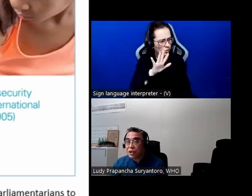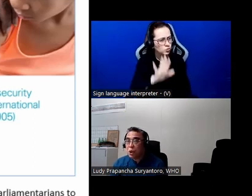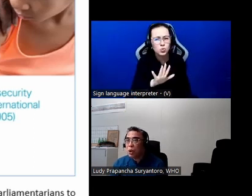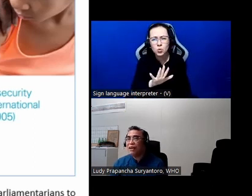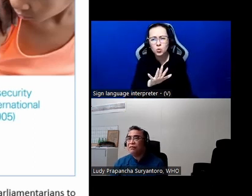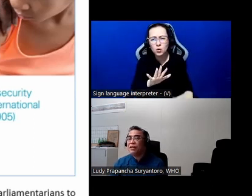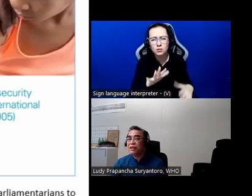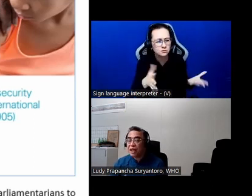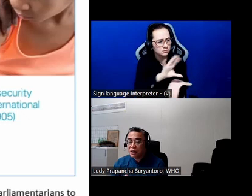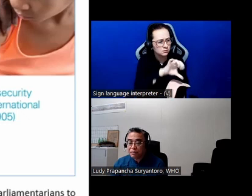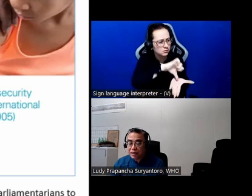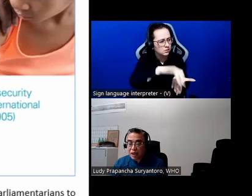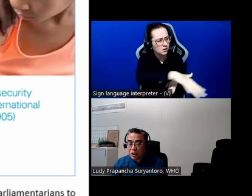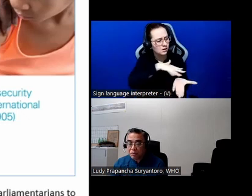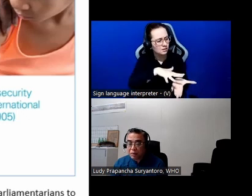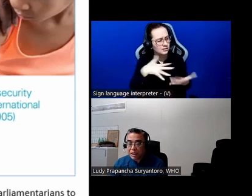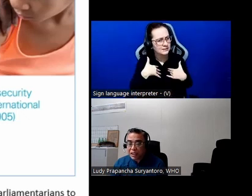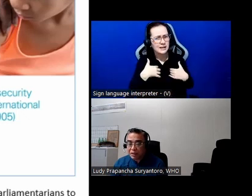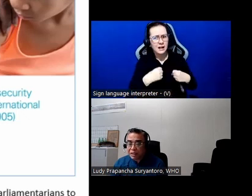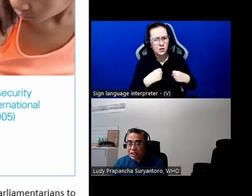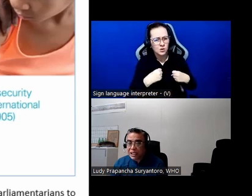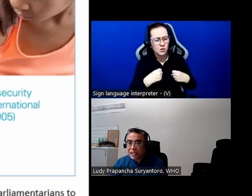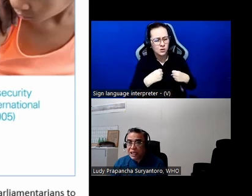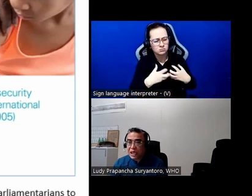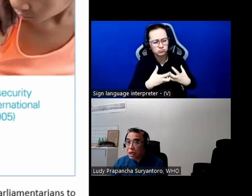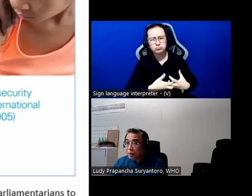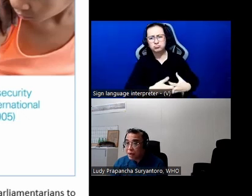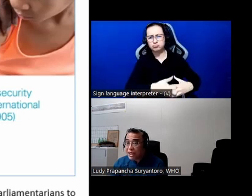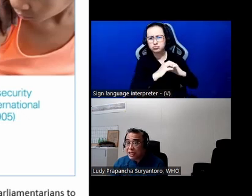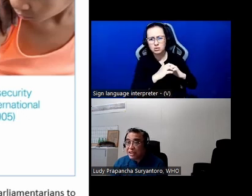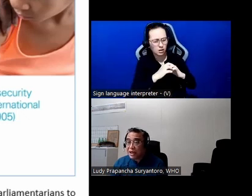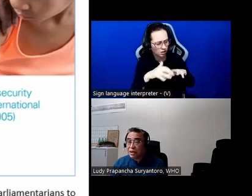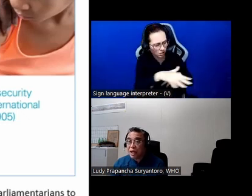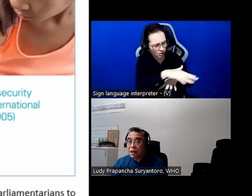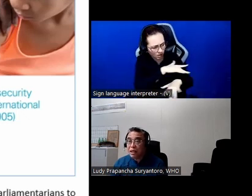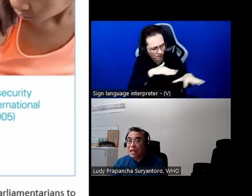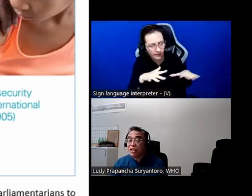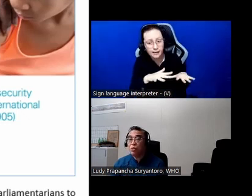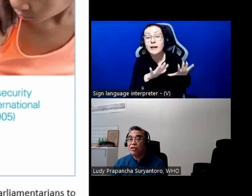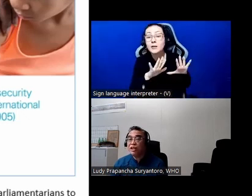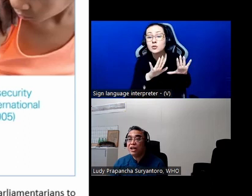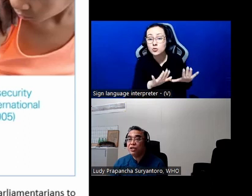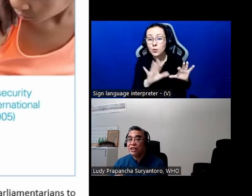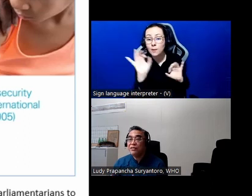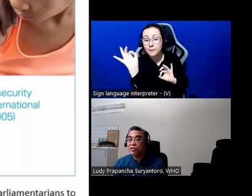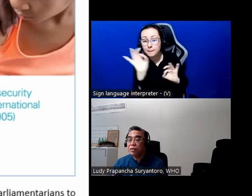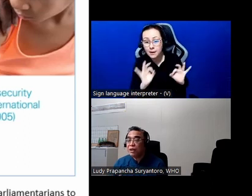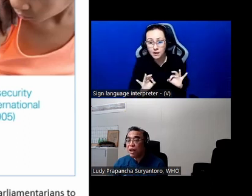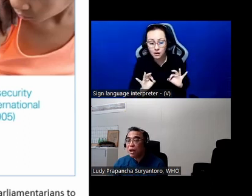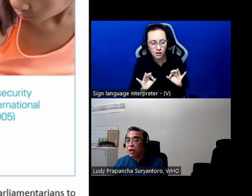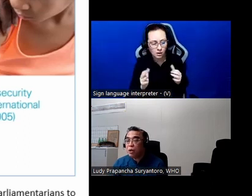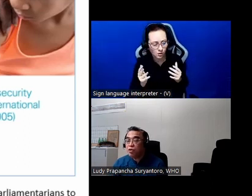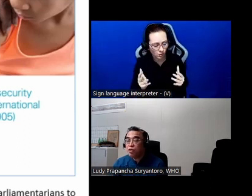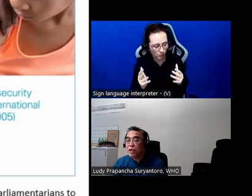sure that all effort on public health emergency preparedness can lead towards a national